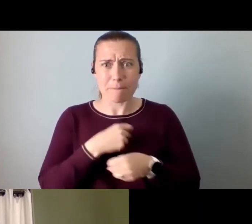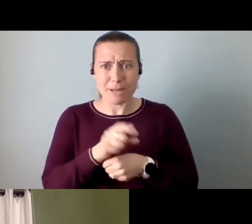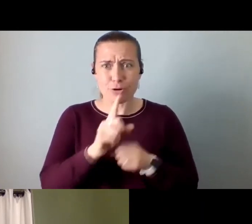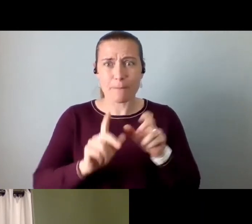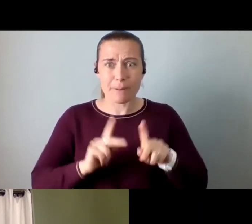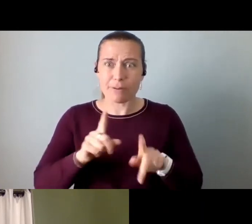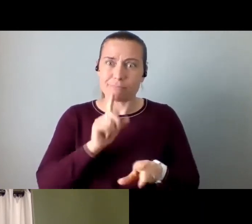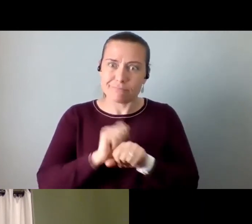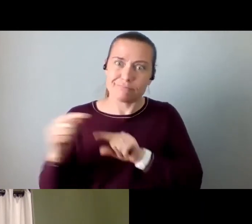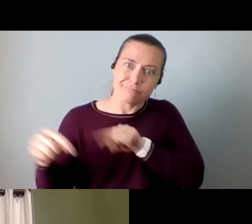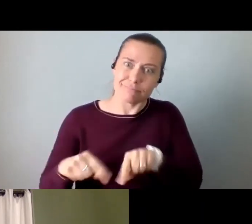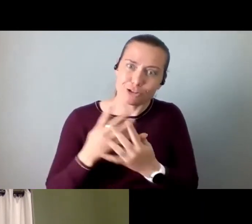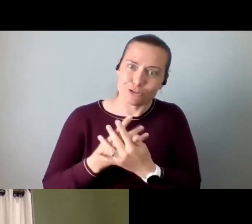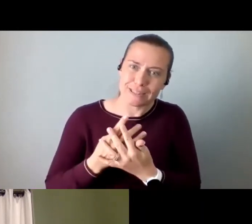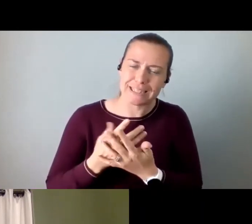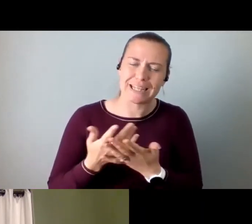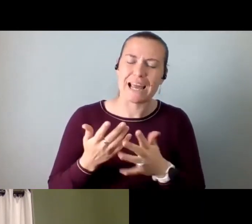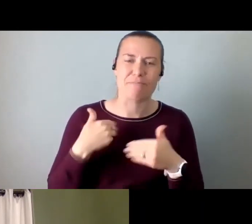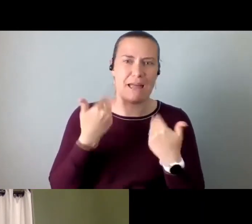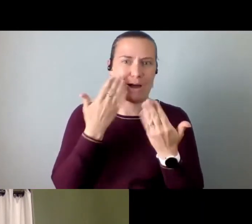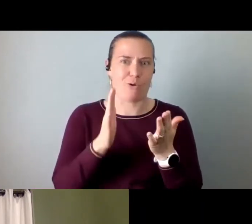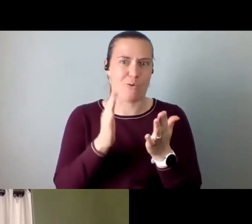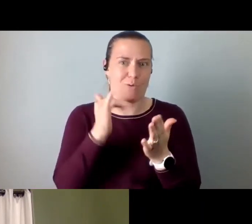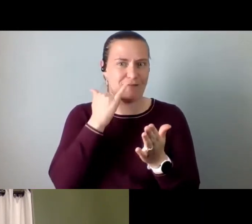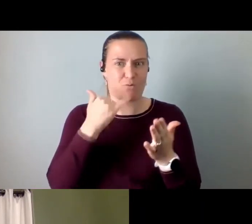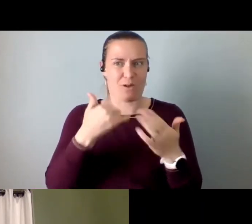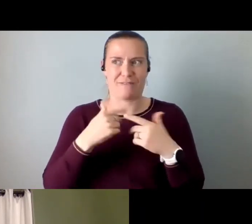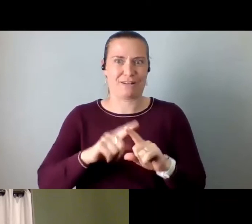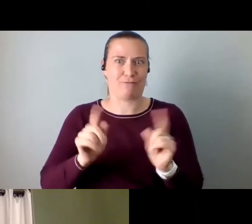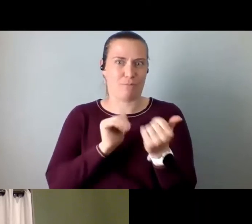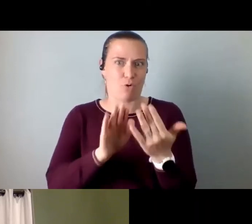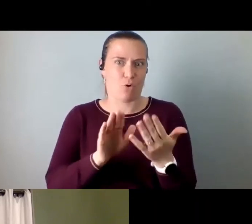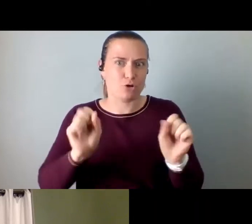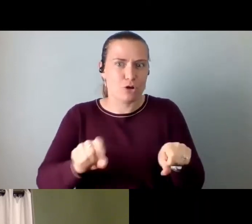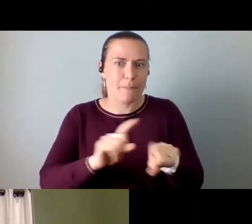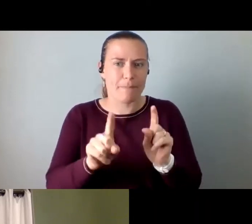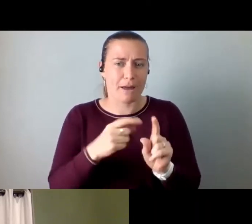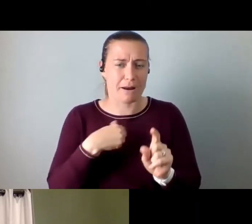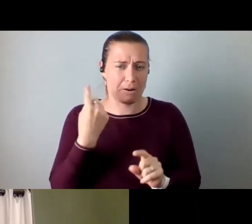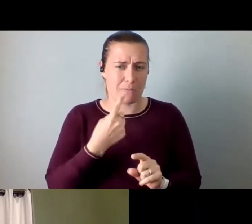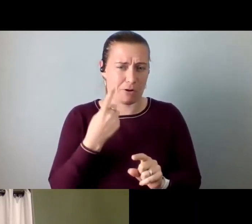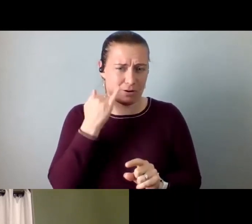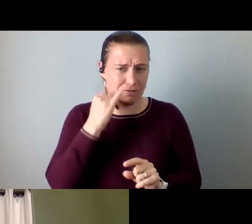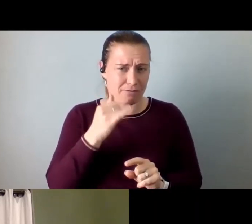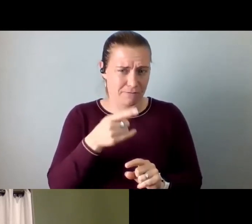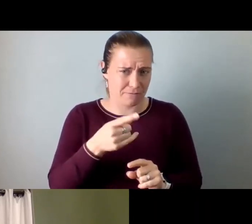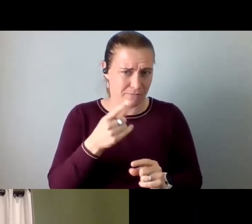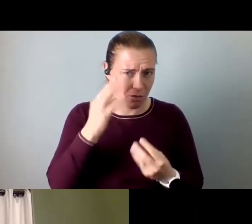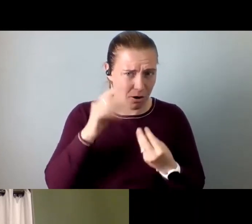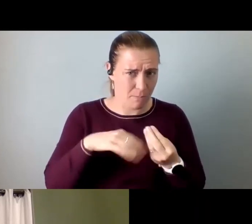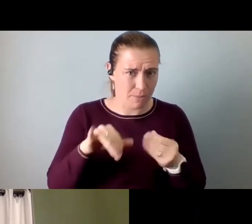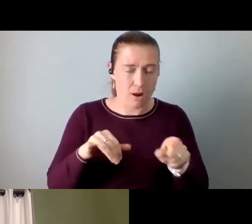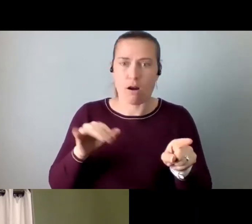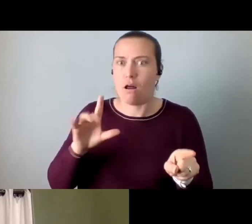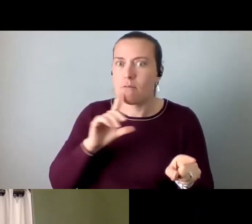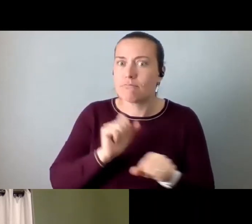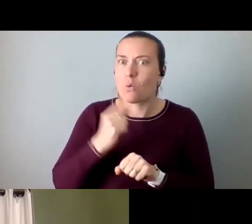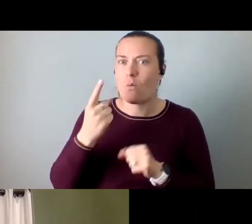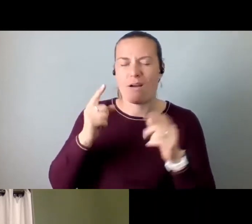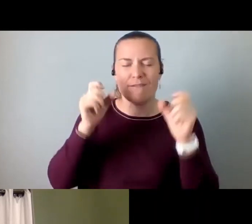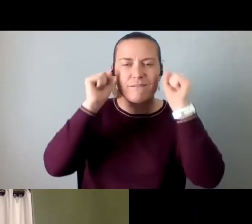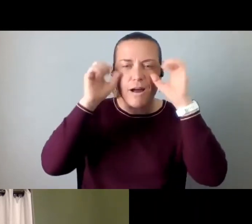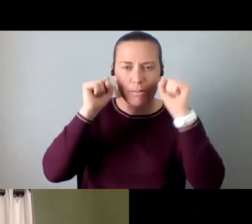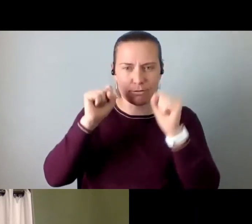don't know if there is a way to do it differently, but I wondered if that's crossed your mind at all. Actually, there's a fabulous article that was just